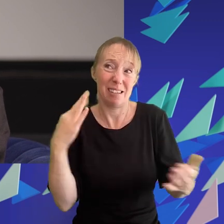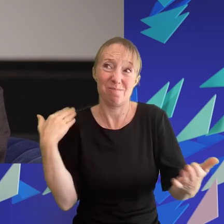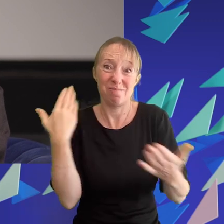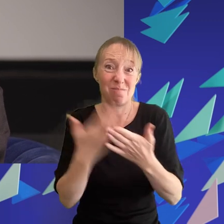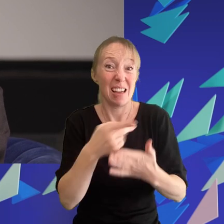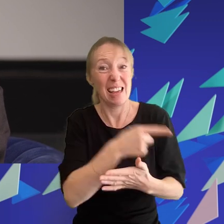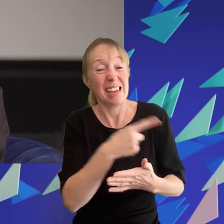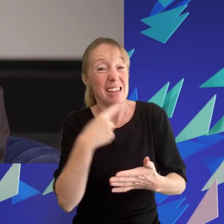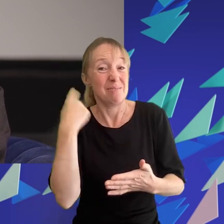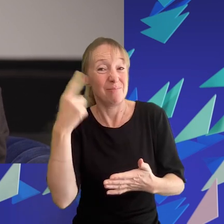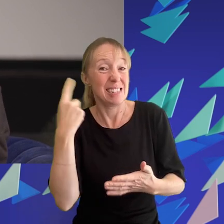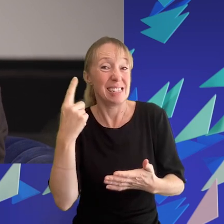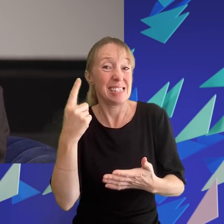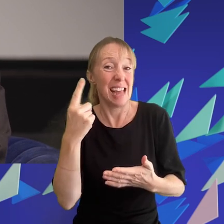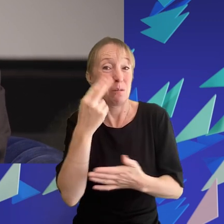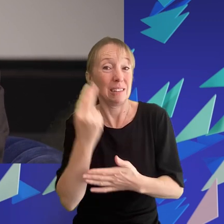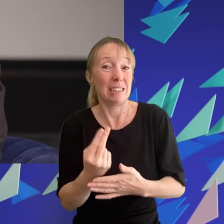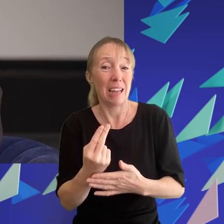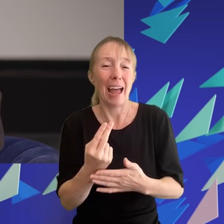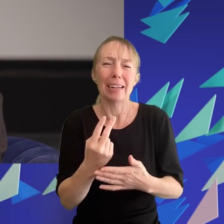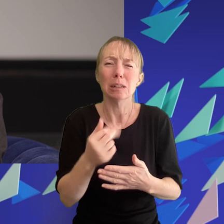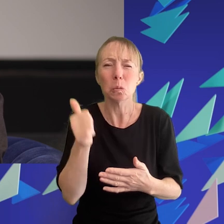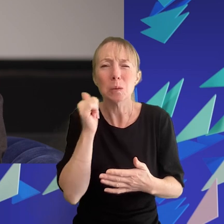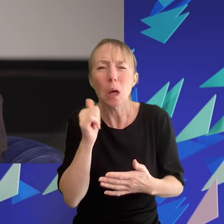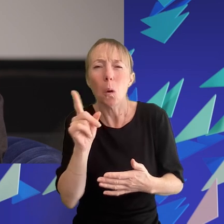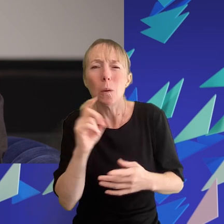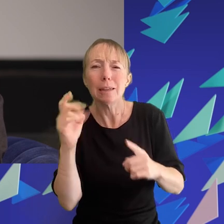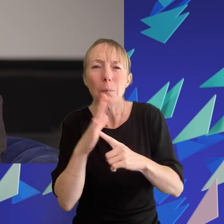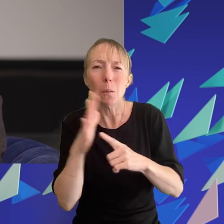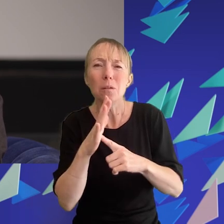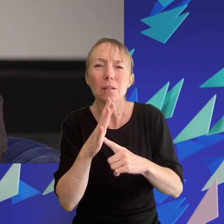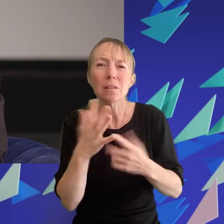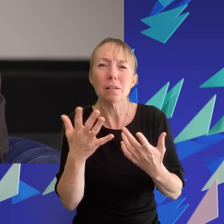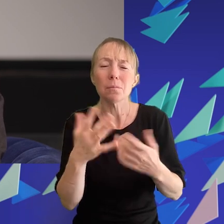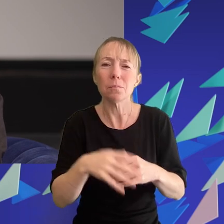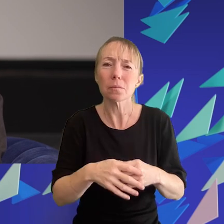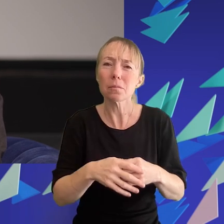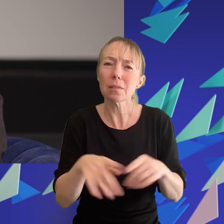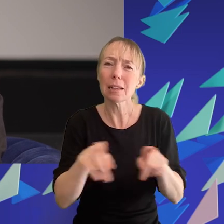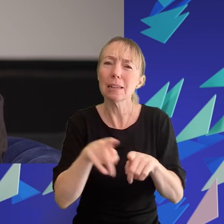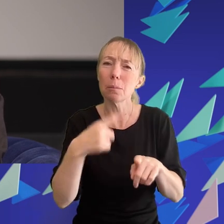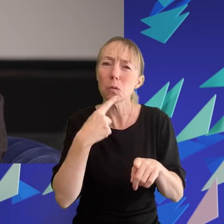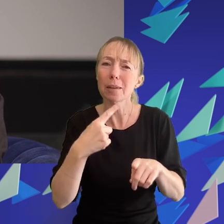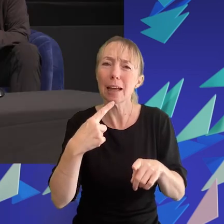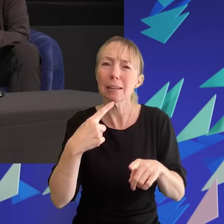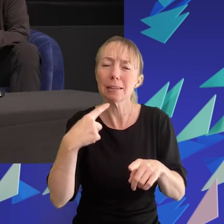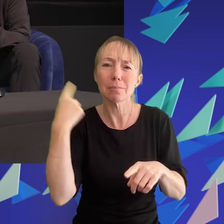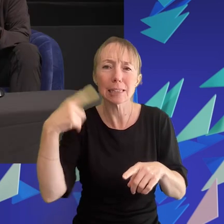sound designer. So we have a kind of a code of what is important in the films, you know. And as you said, I think